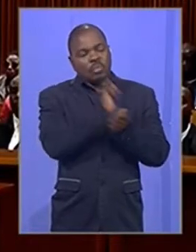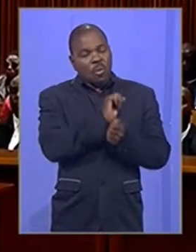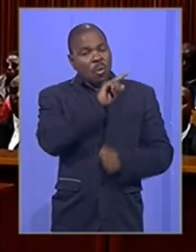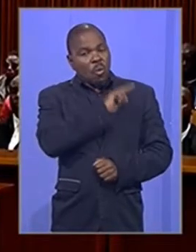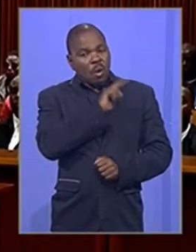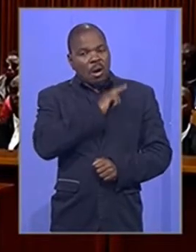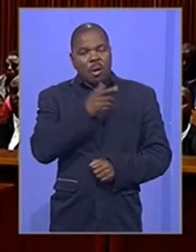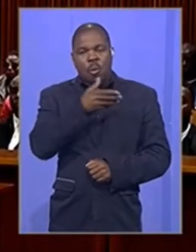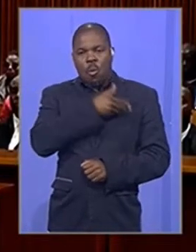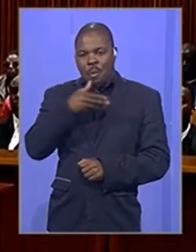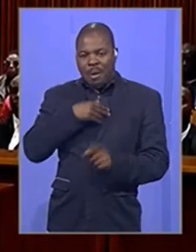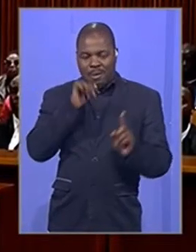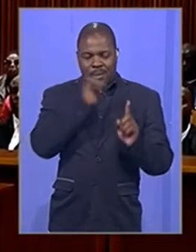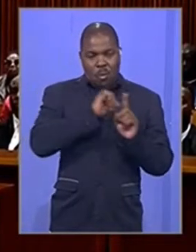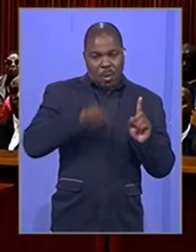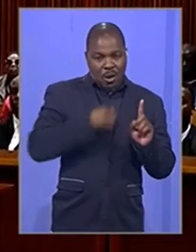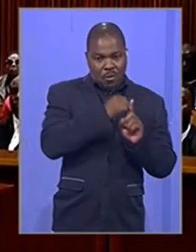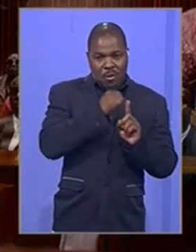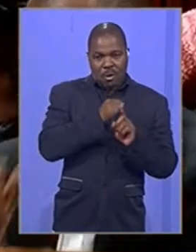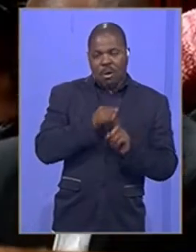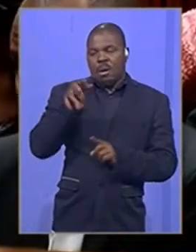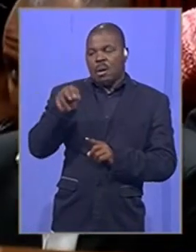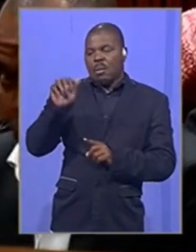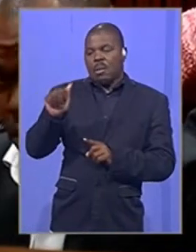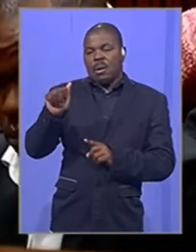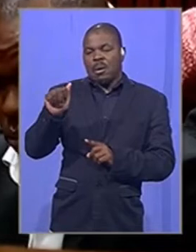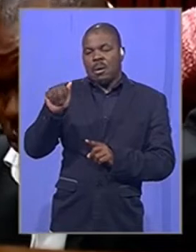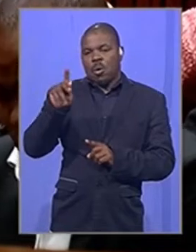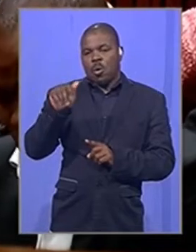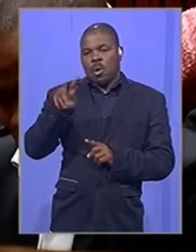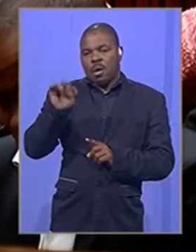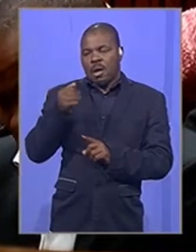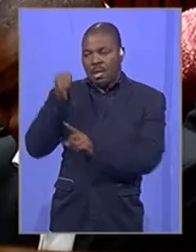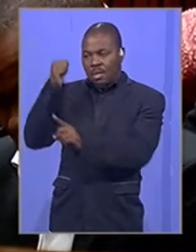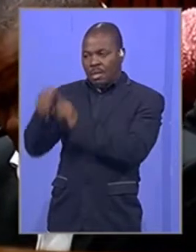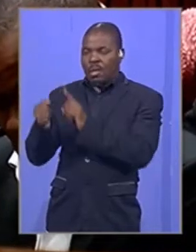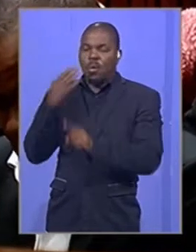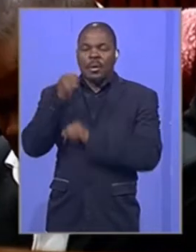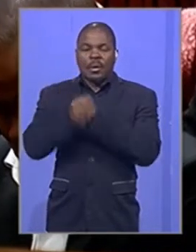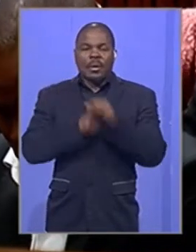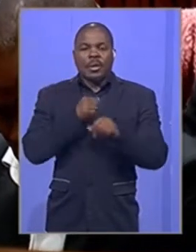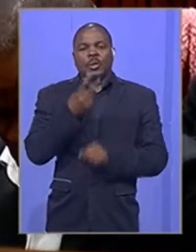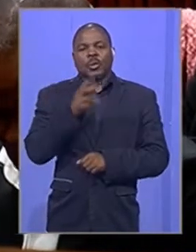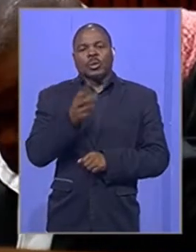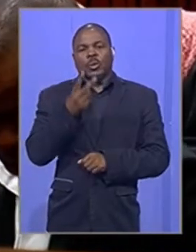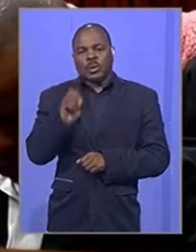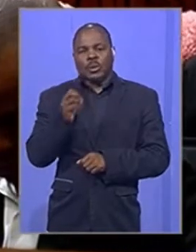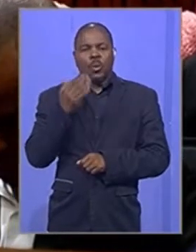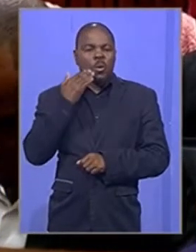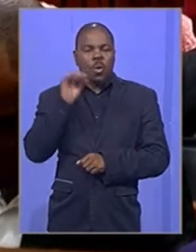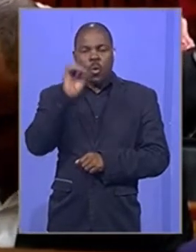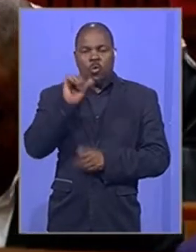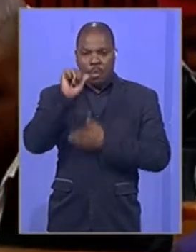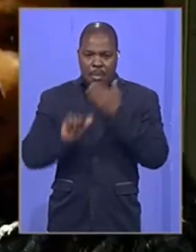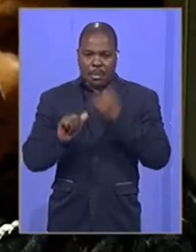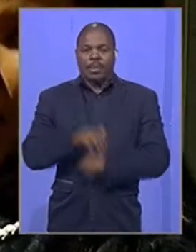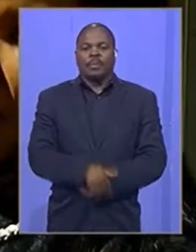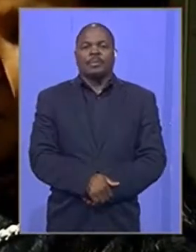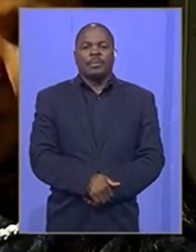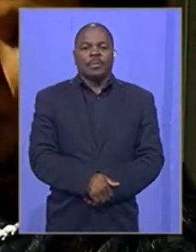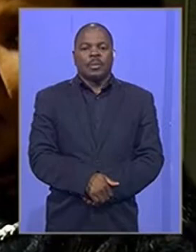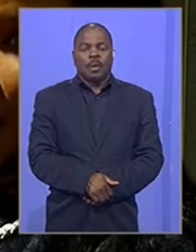ya mosadi wa le Shabane e le go Makwena Mabusela le Shabane ngwageng wa 2020 ka kgweding ya Oktobere.